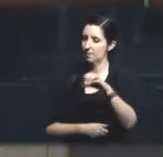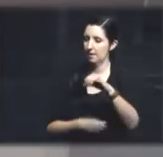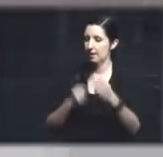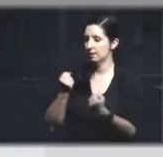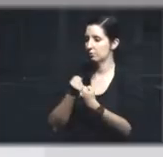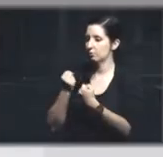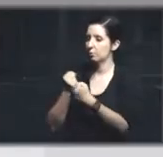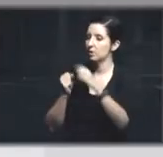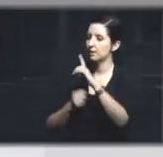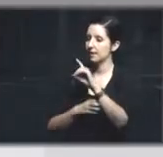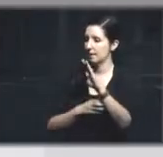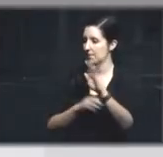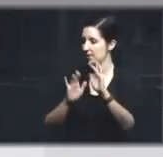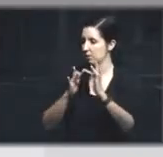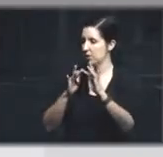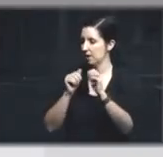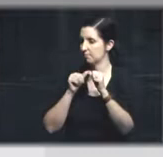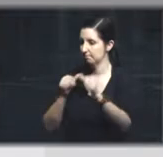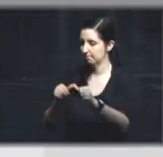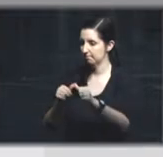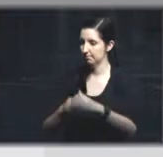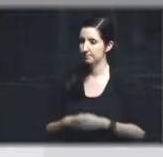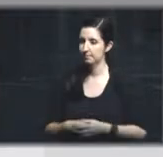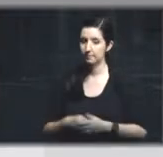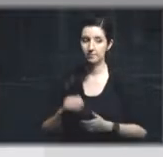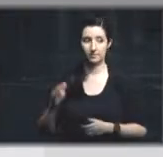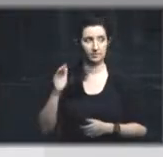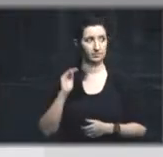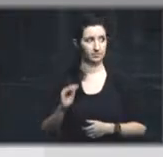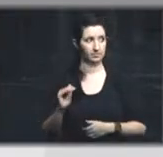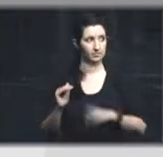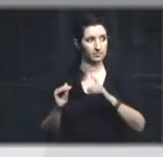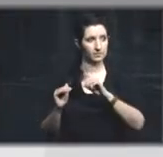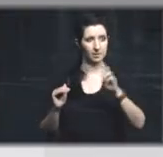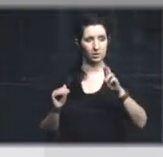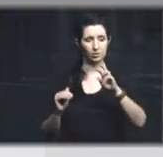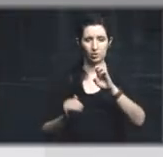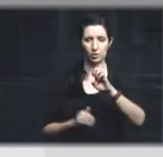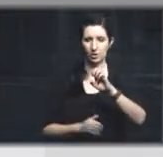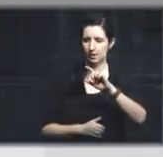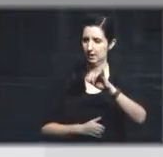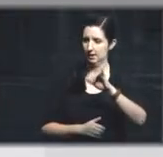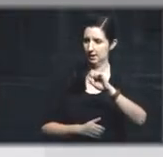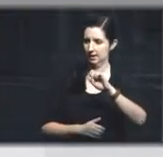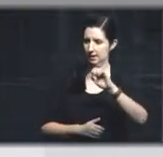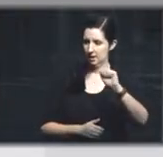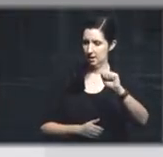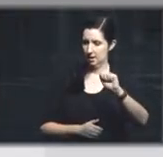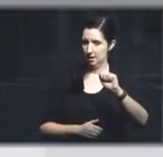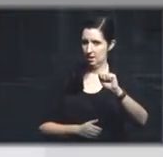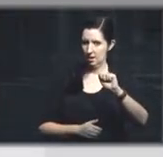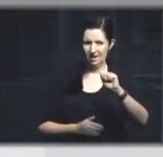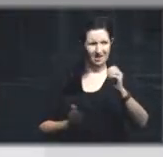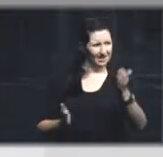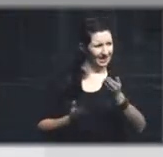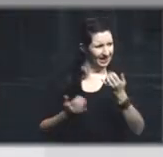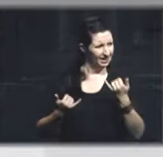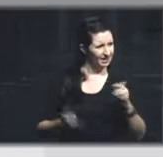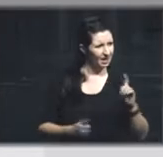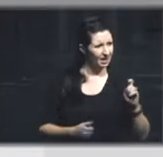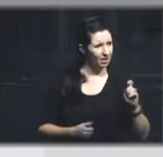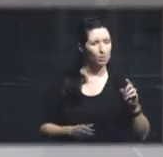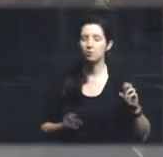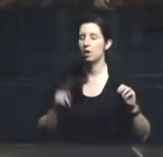Science Classroom is sponsored by Dr. Alyssa Blystone. Alyssa, are you here? Nope, I think Rampart.